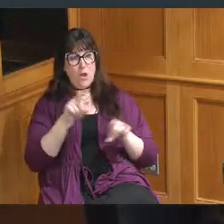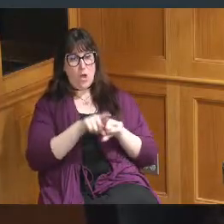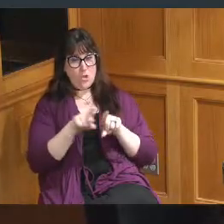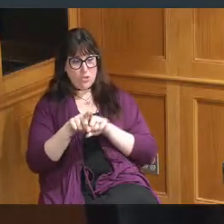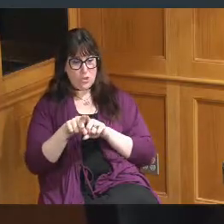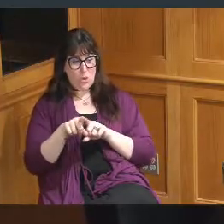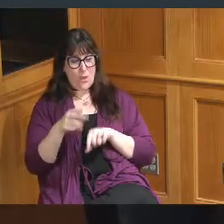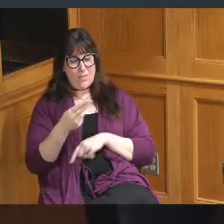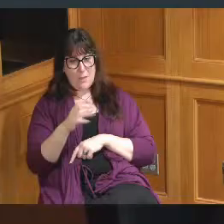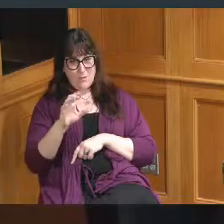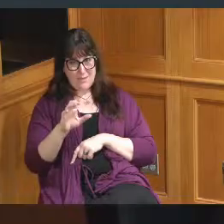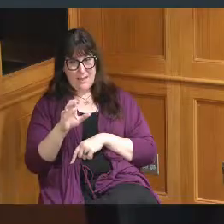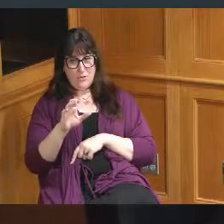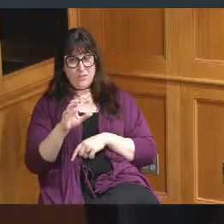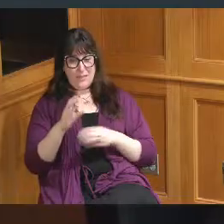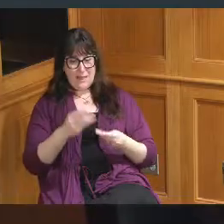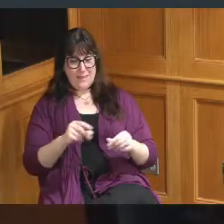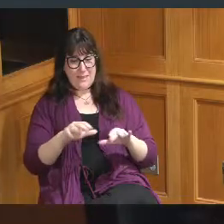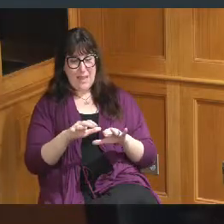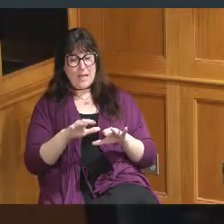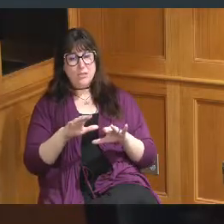Land Redevelopment,